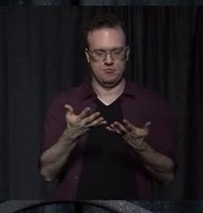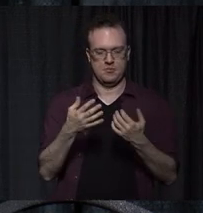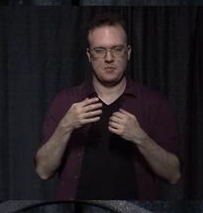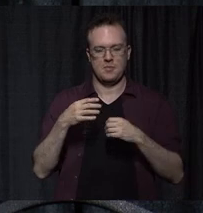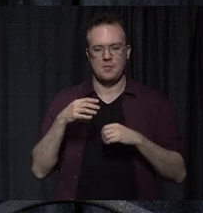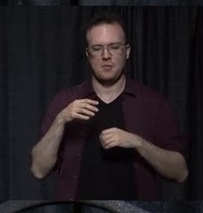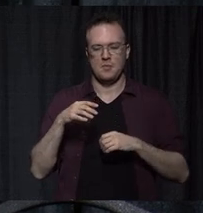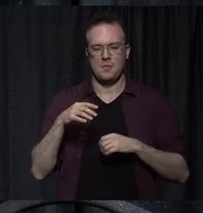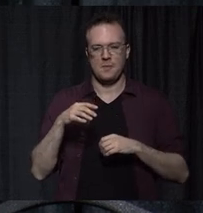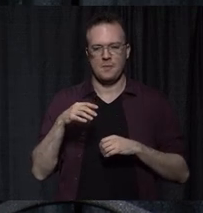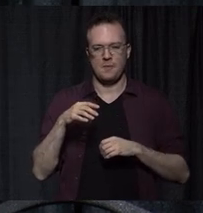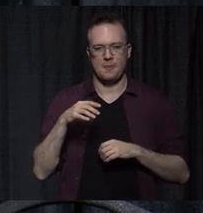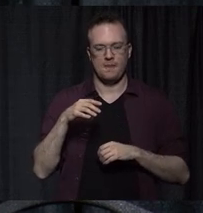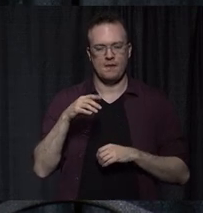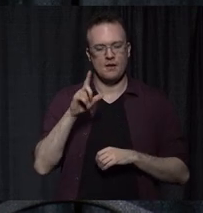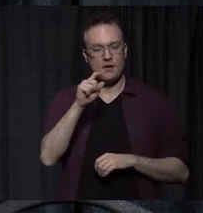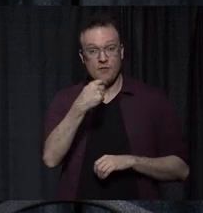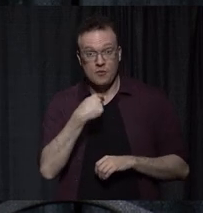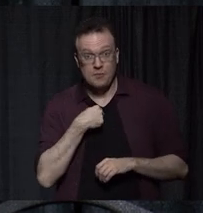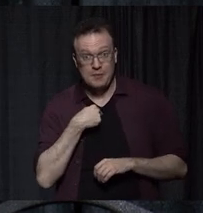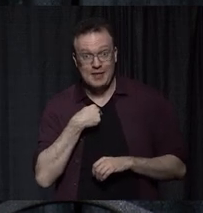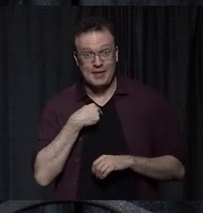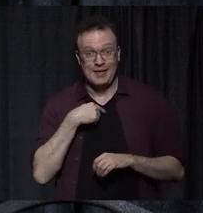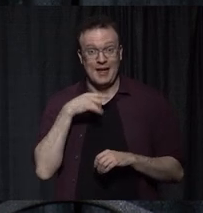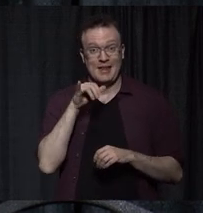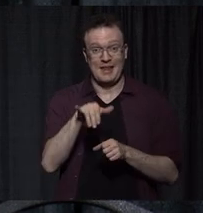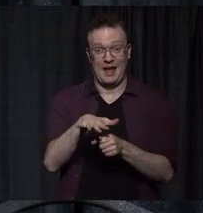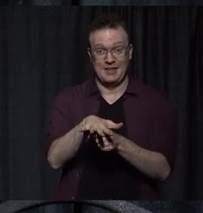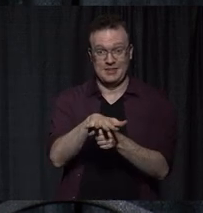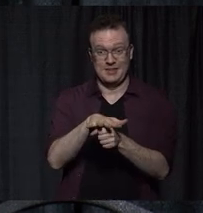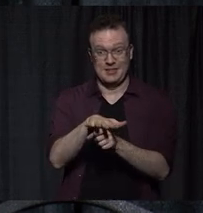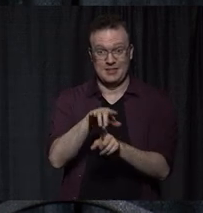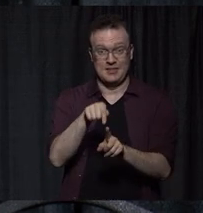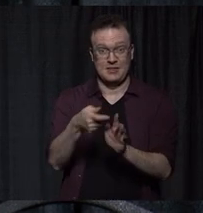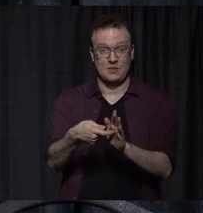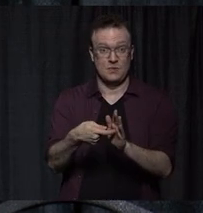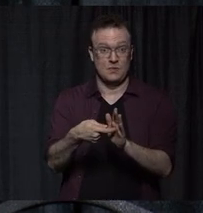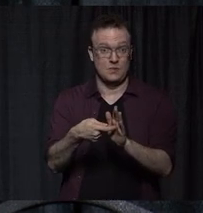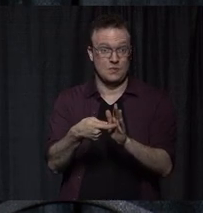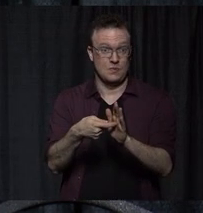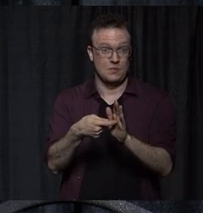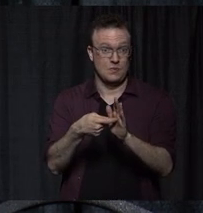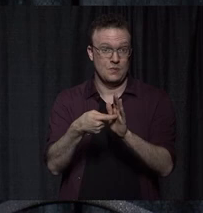me, it's a space that requires